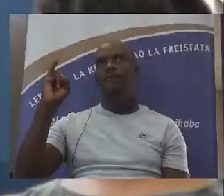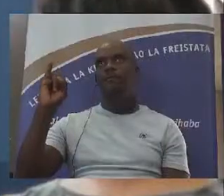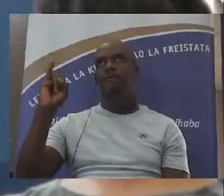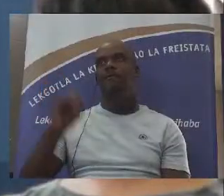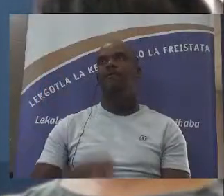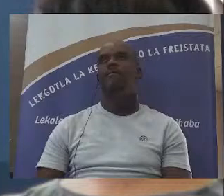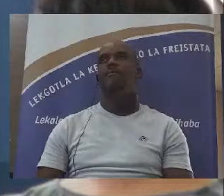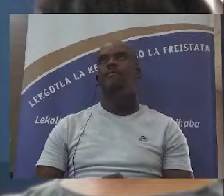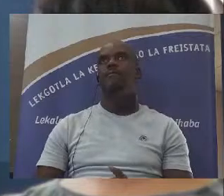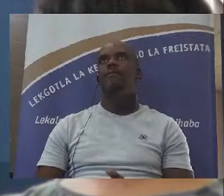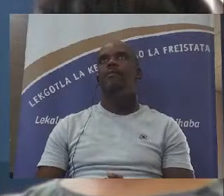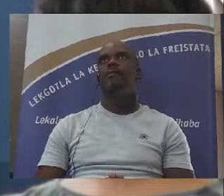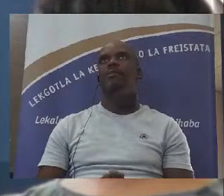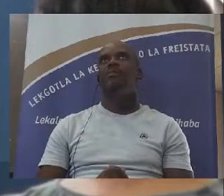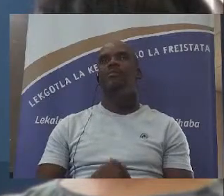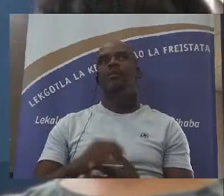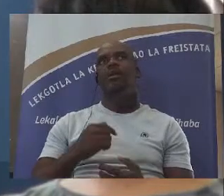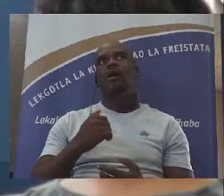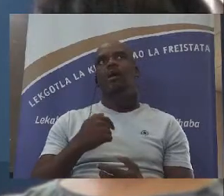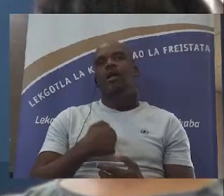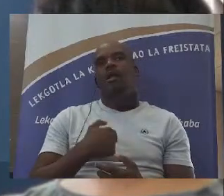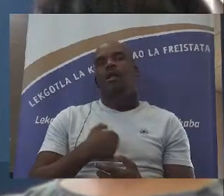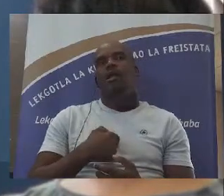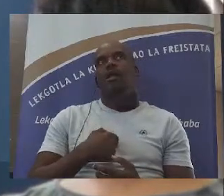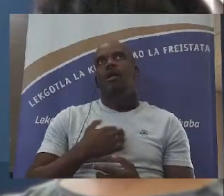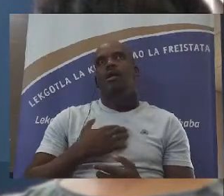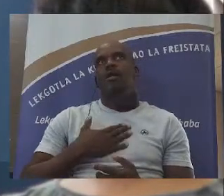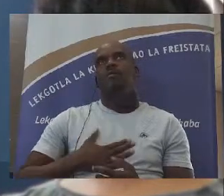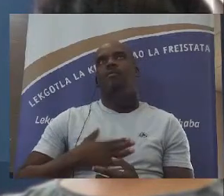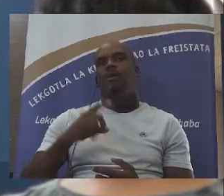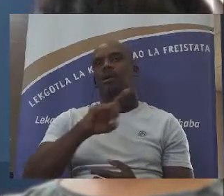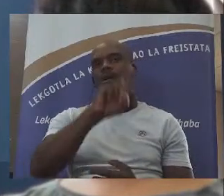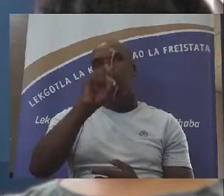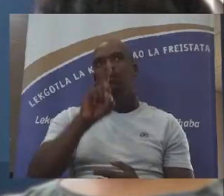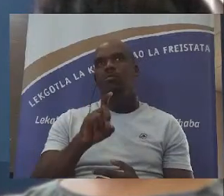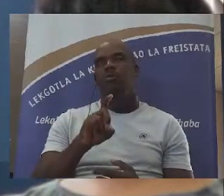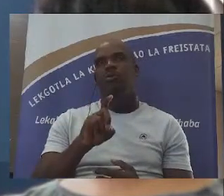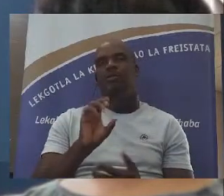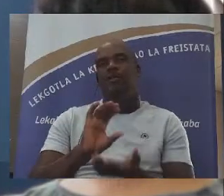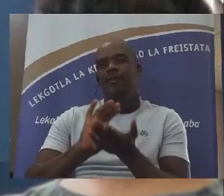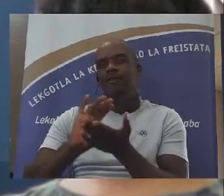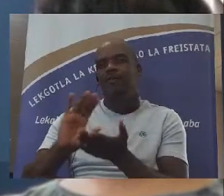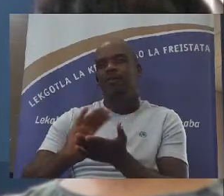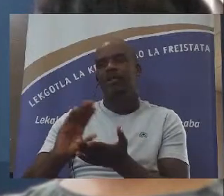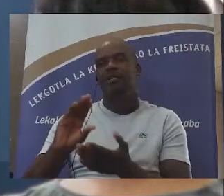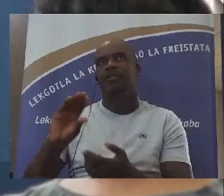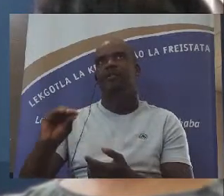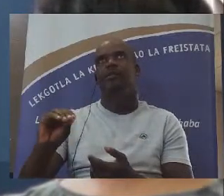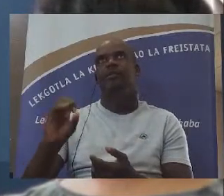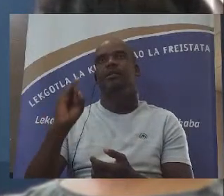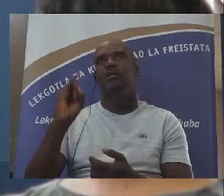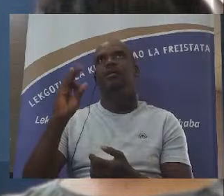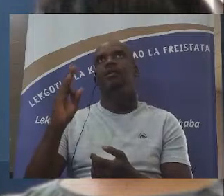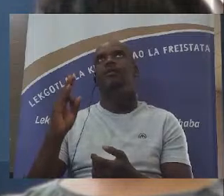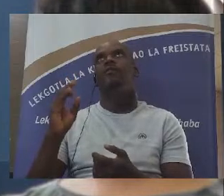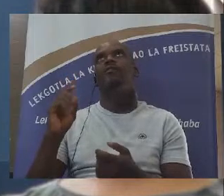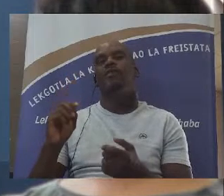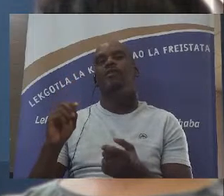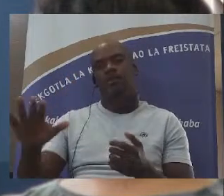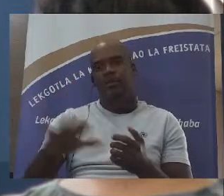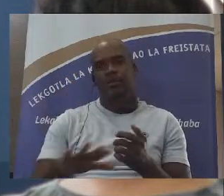Jacobsdal. What I want to ask is there any funding, or if you have already a place